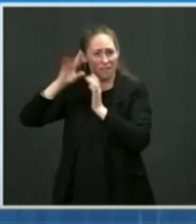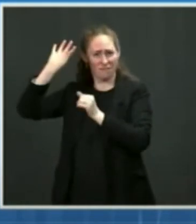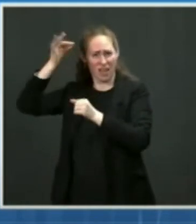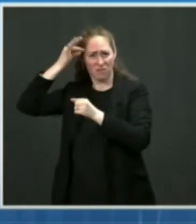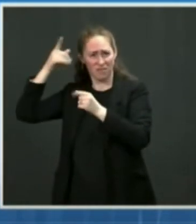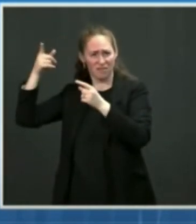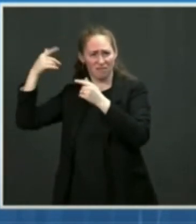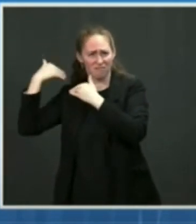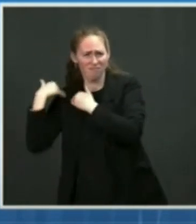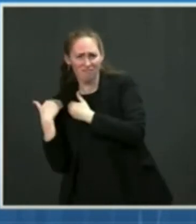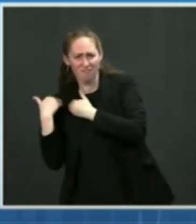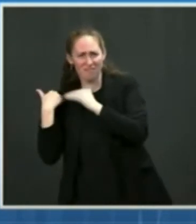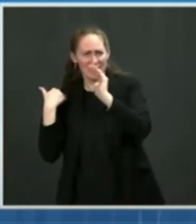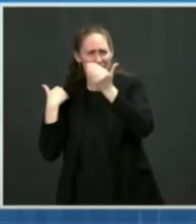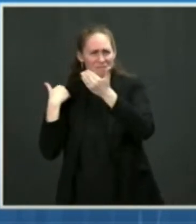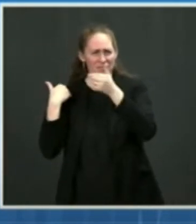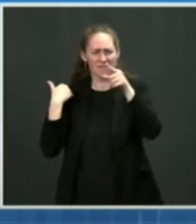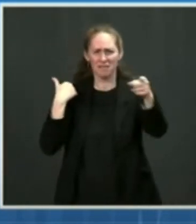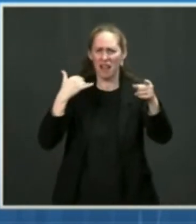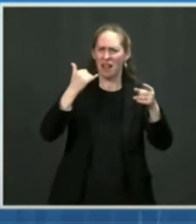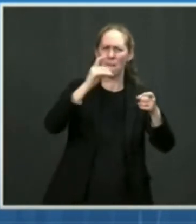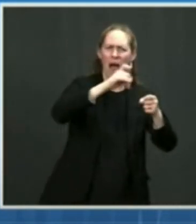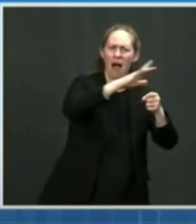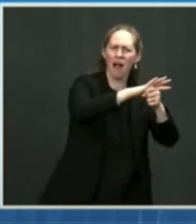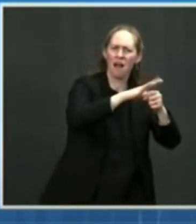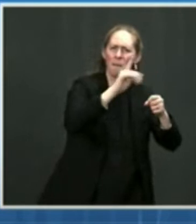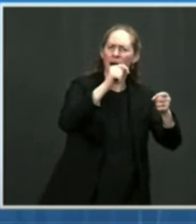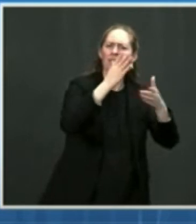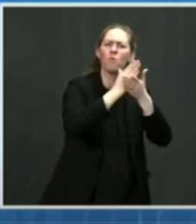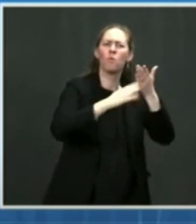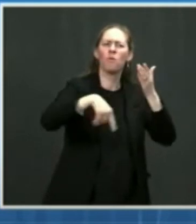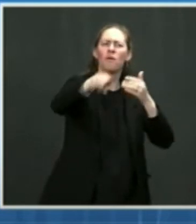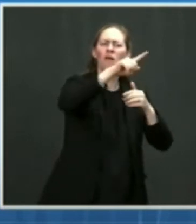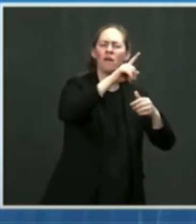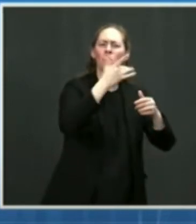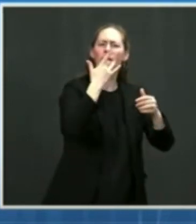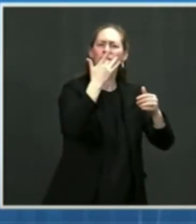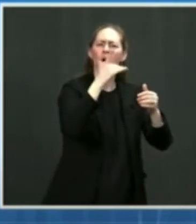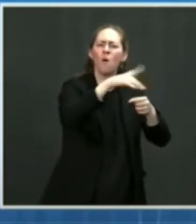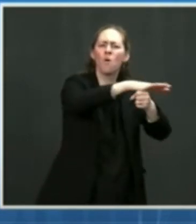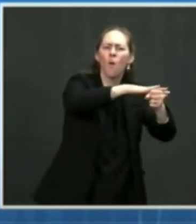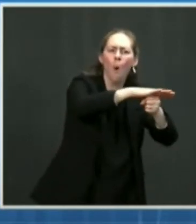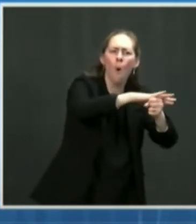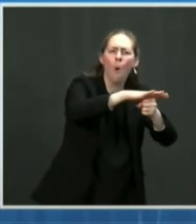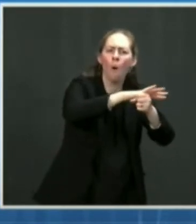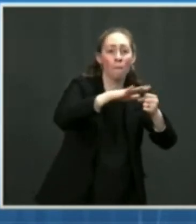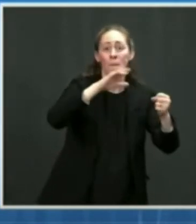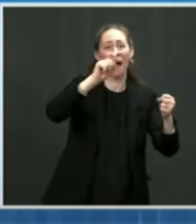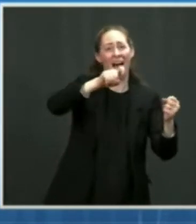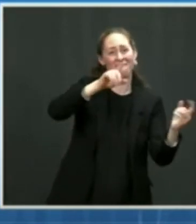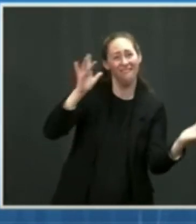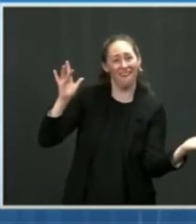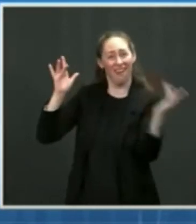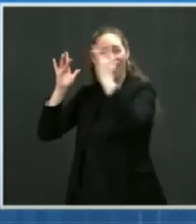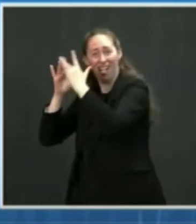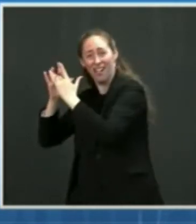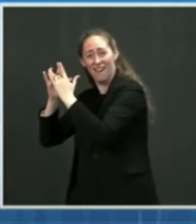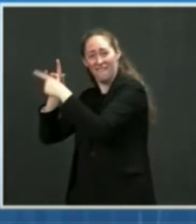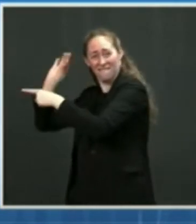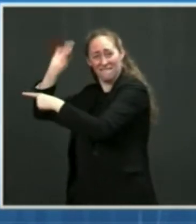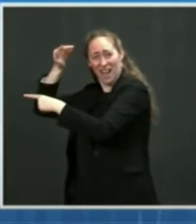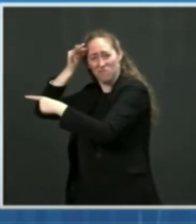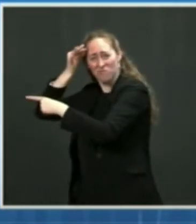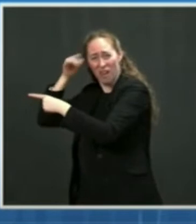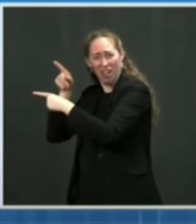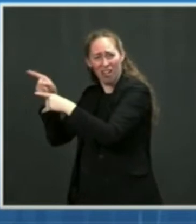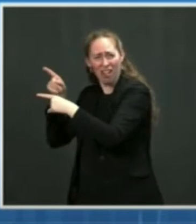more difficult for people to get to their local pharmacy in those cases. Yeah, I'm not sure this particular example you're talking about. It sounds